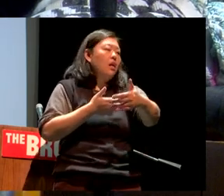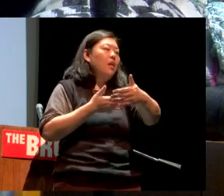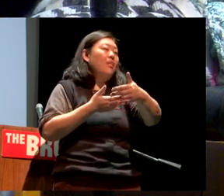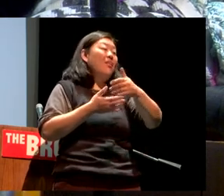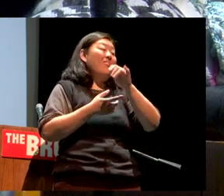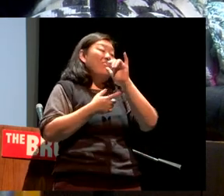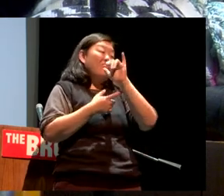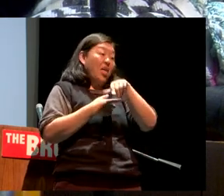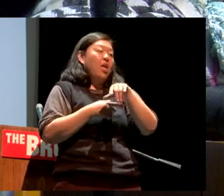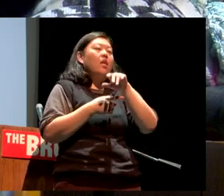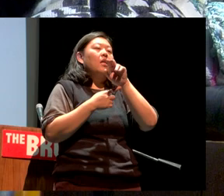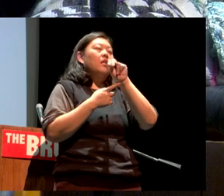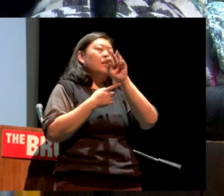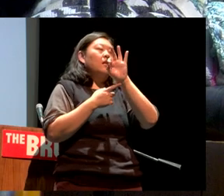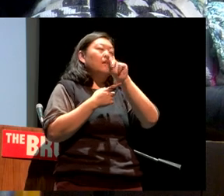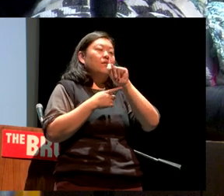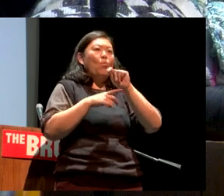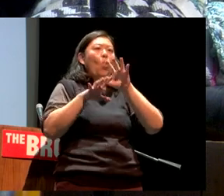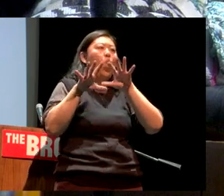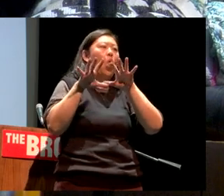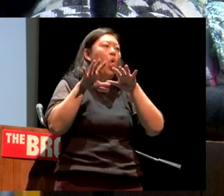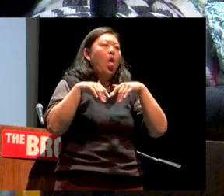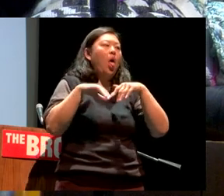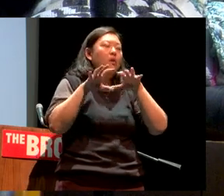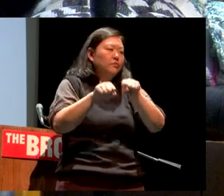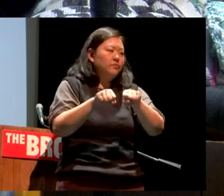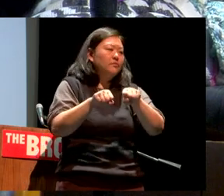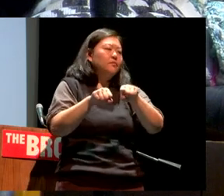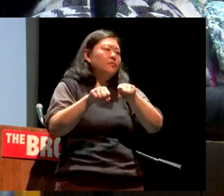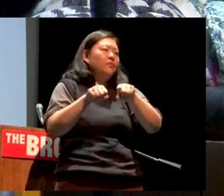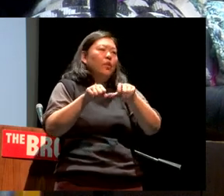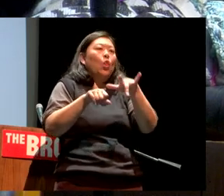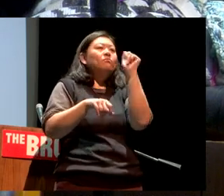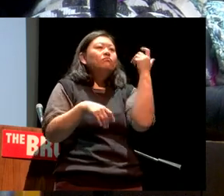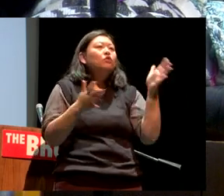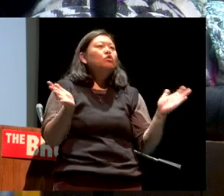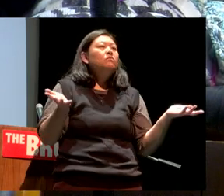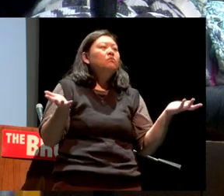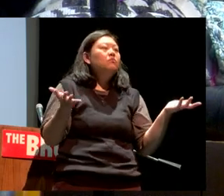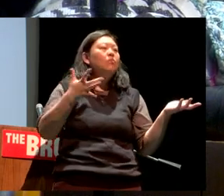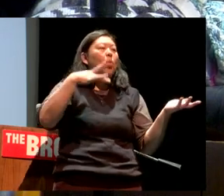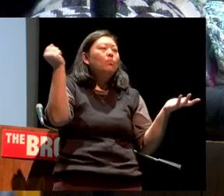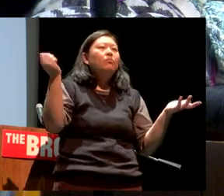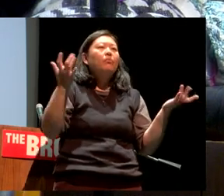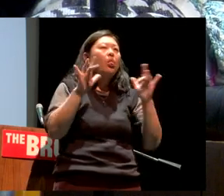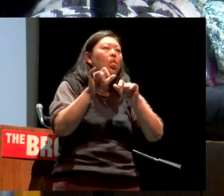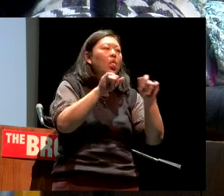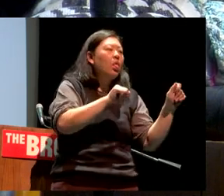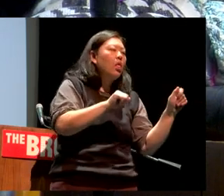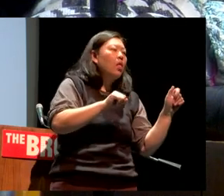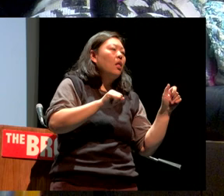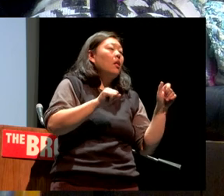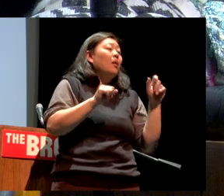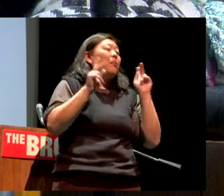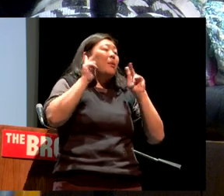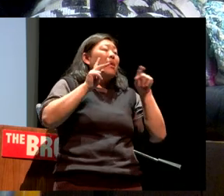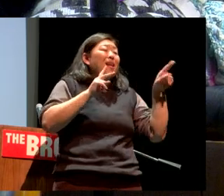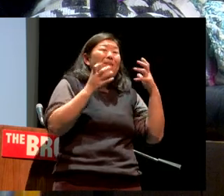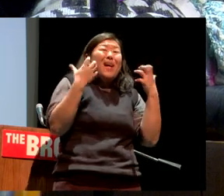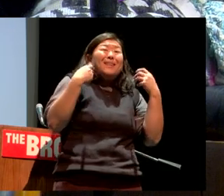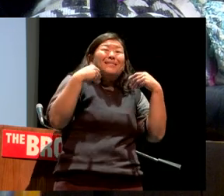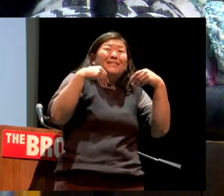will, you know, amass 100 clone eggs, and then they sell them all together in auction. I'm sure it will sell very well.